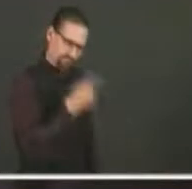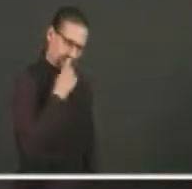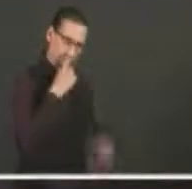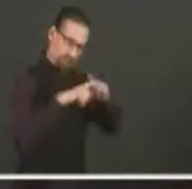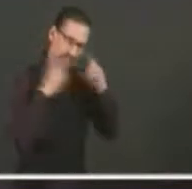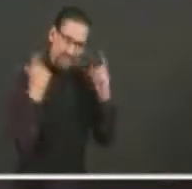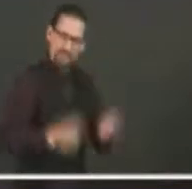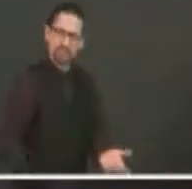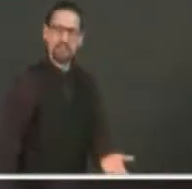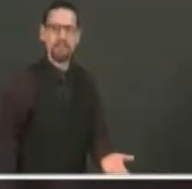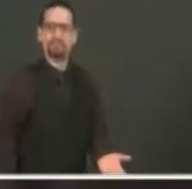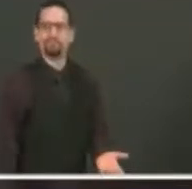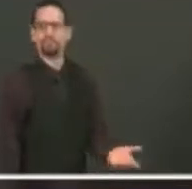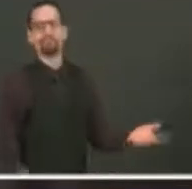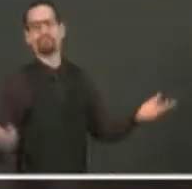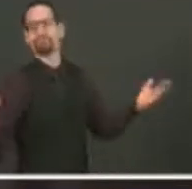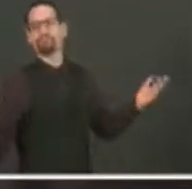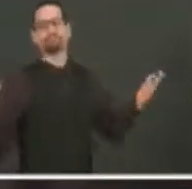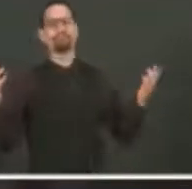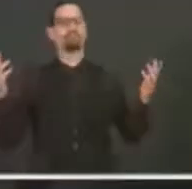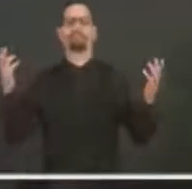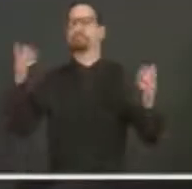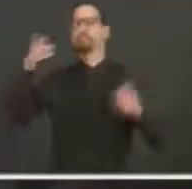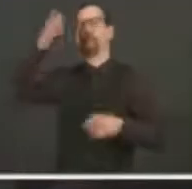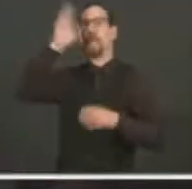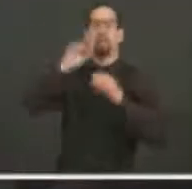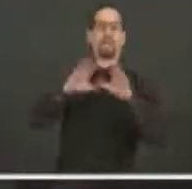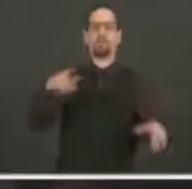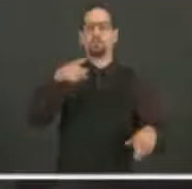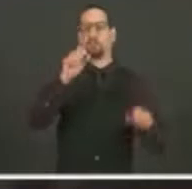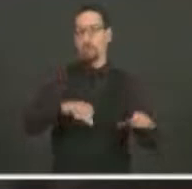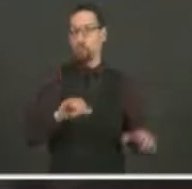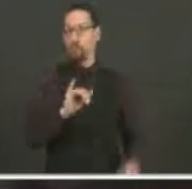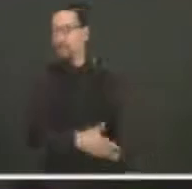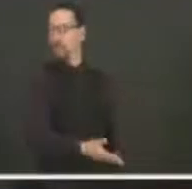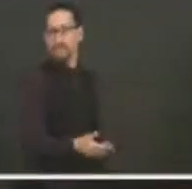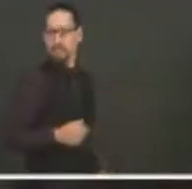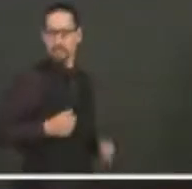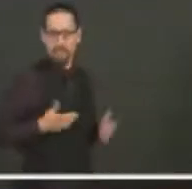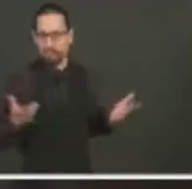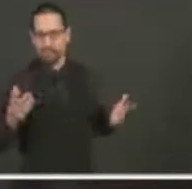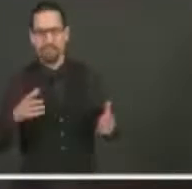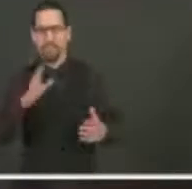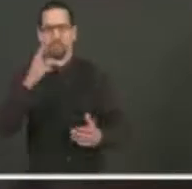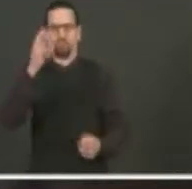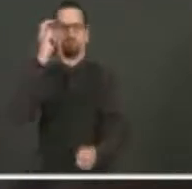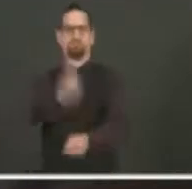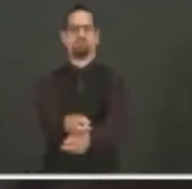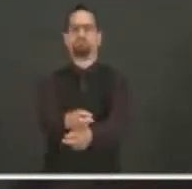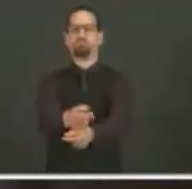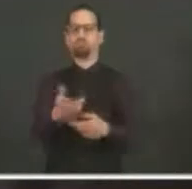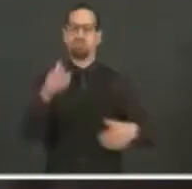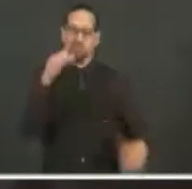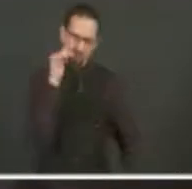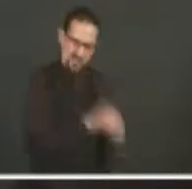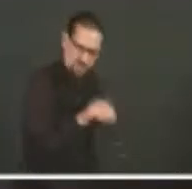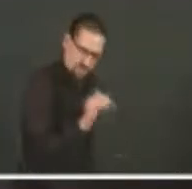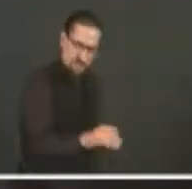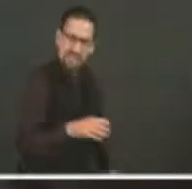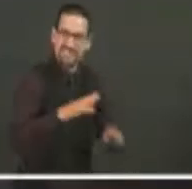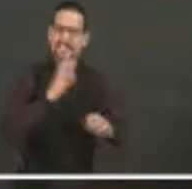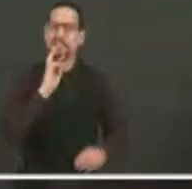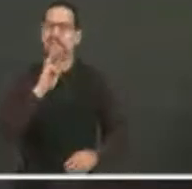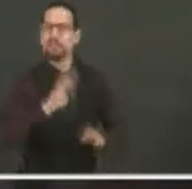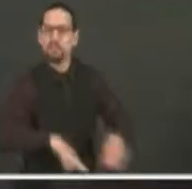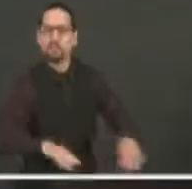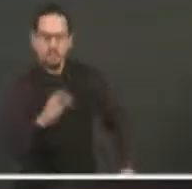that is safer. That is the gold standard. But that's hard to do. So we're assuming that that's not